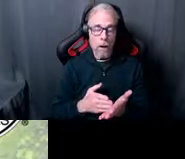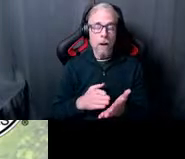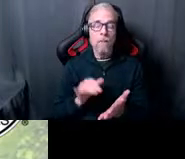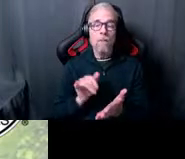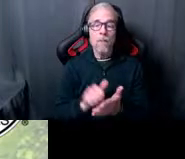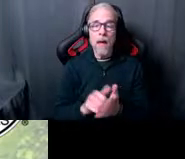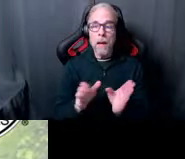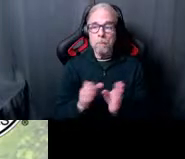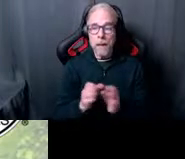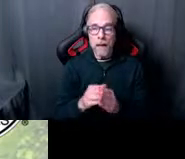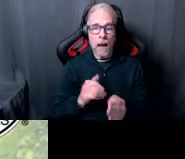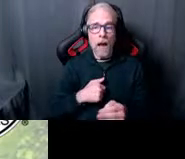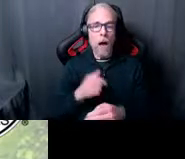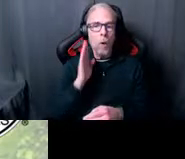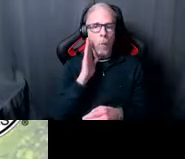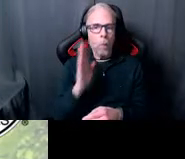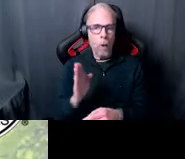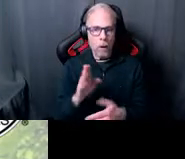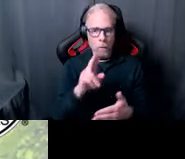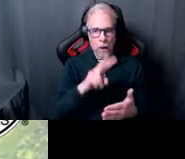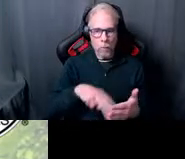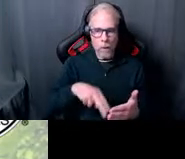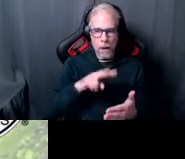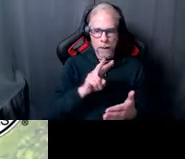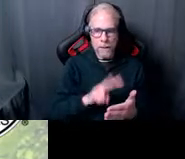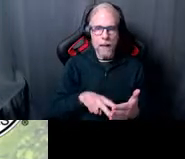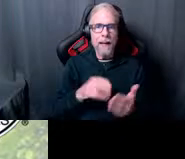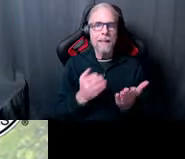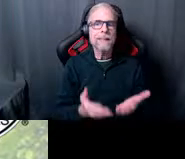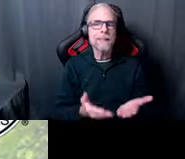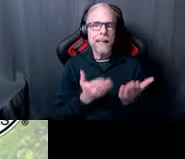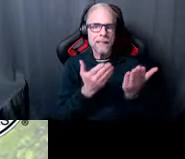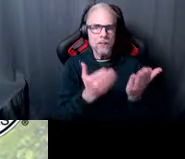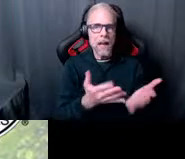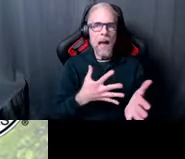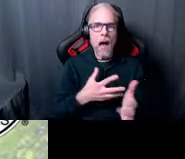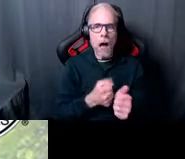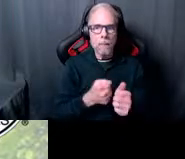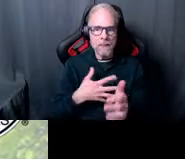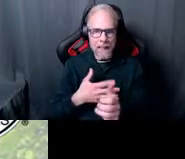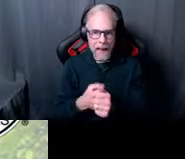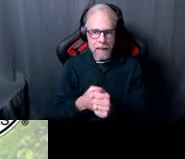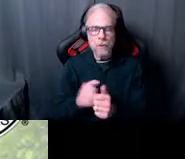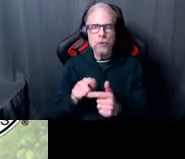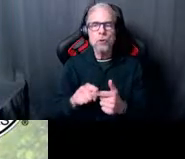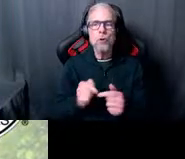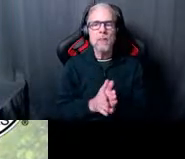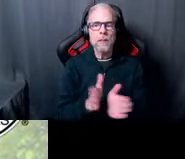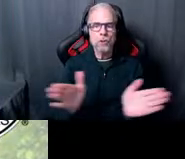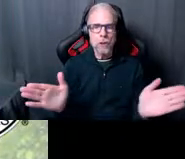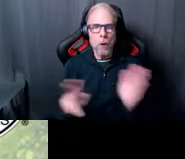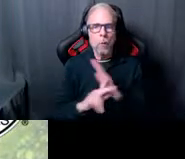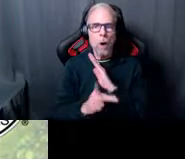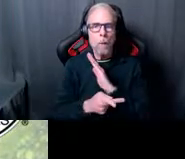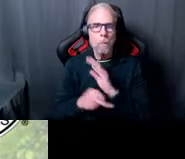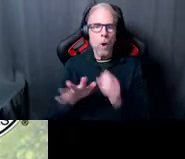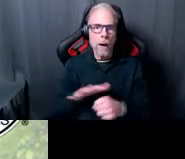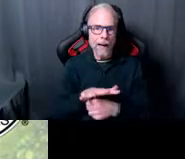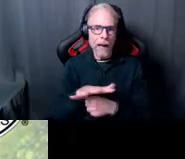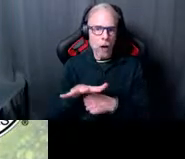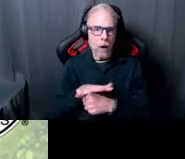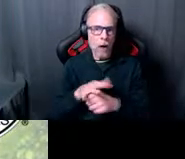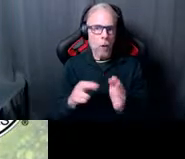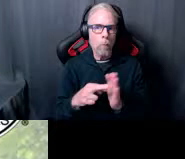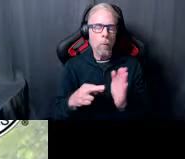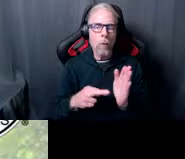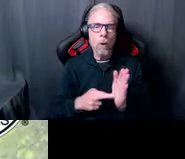will be reading the suggested updates to the general park area rules. And it's